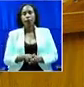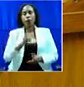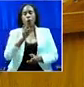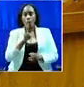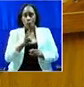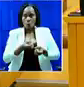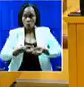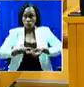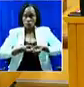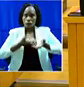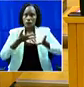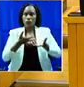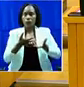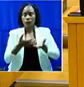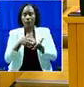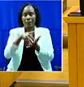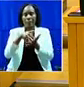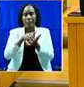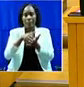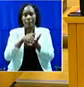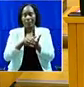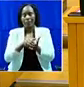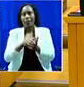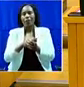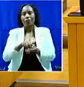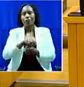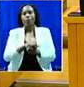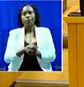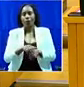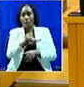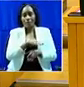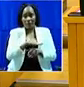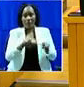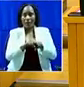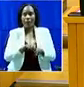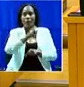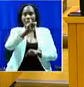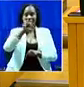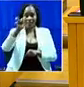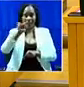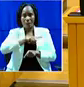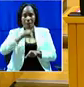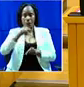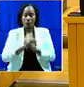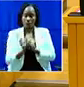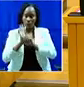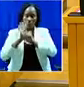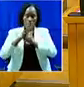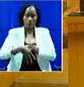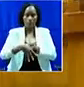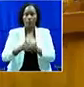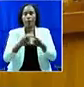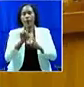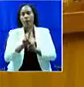vulnerable sectors, such as tourism, which have been hard hit by the pandemic.